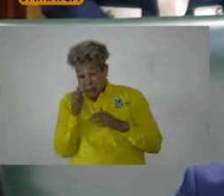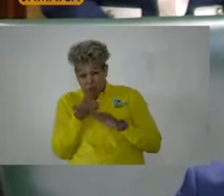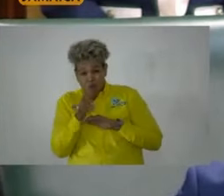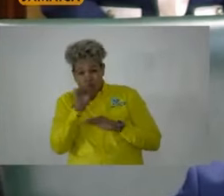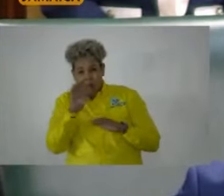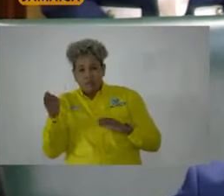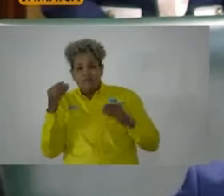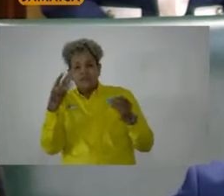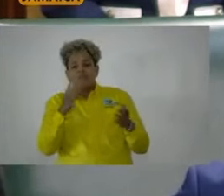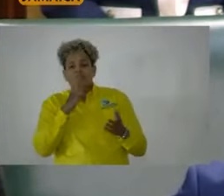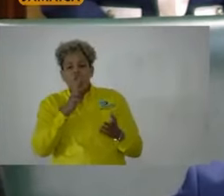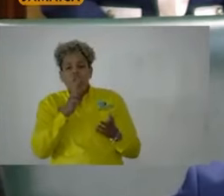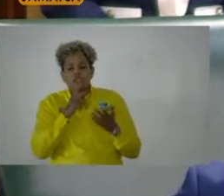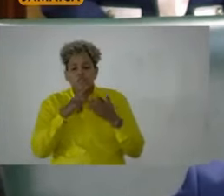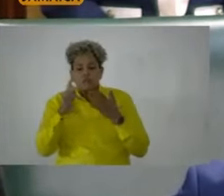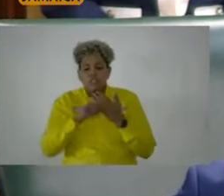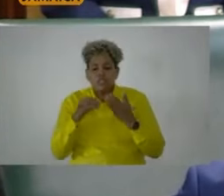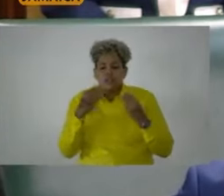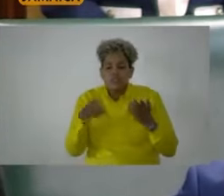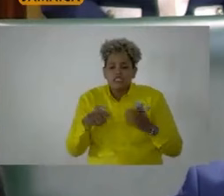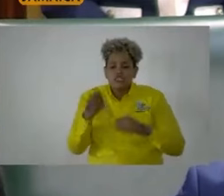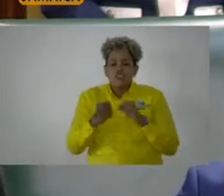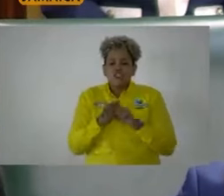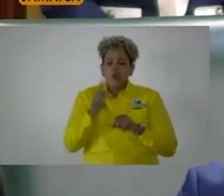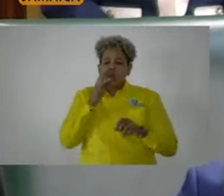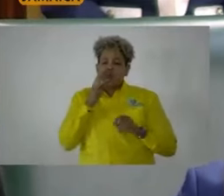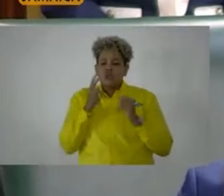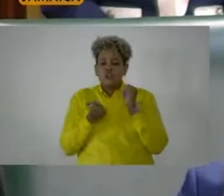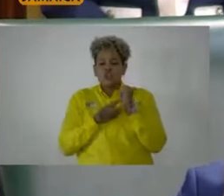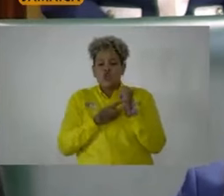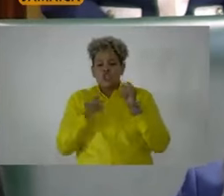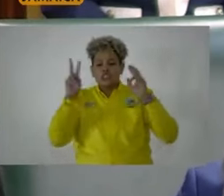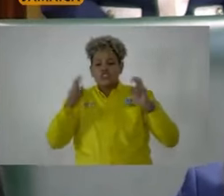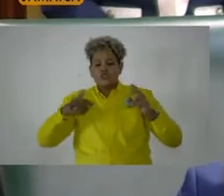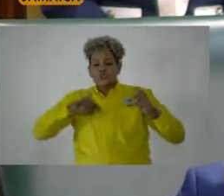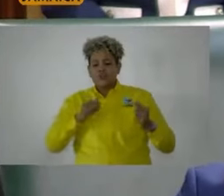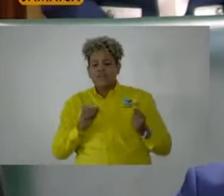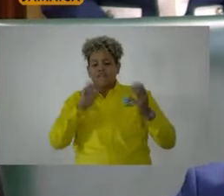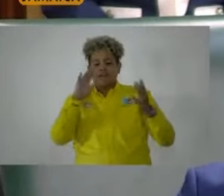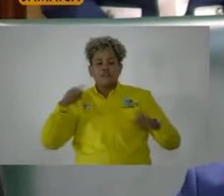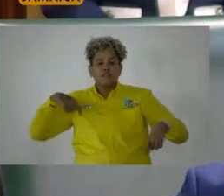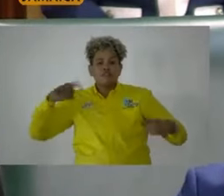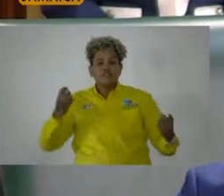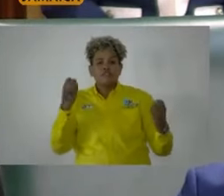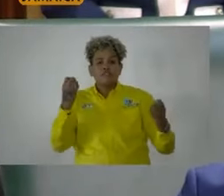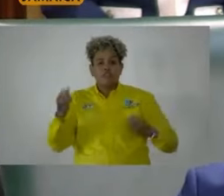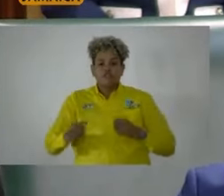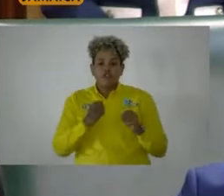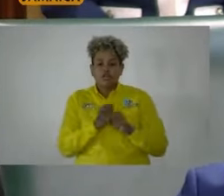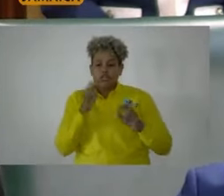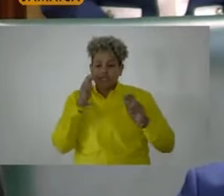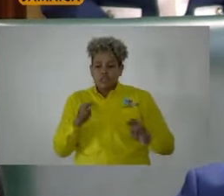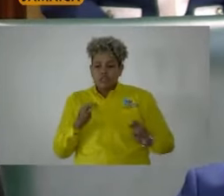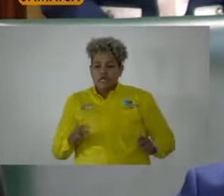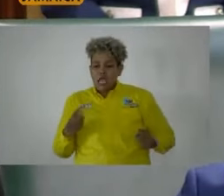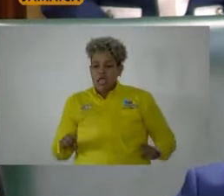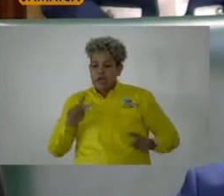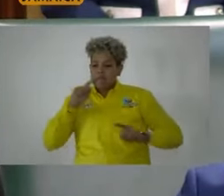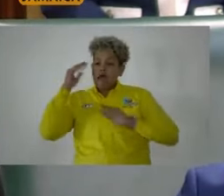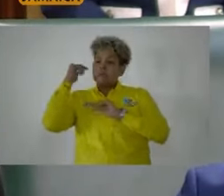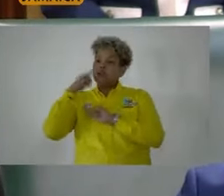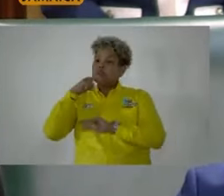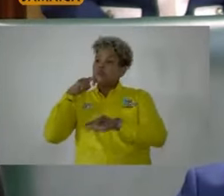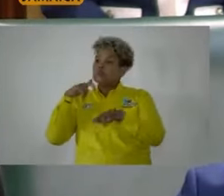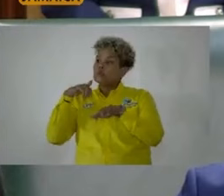supply projects this year, given the water storage issues that we've been facing over the last several years, and anticipated droughts